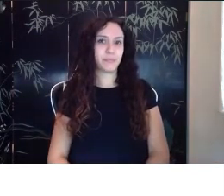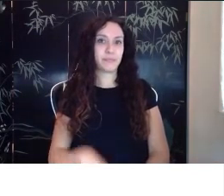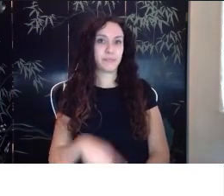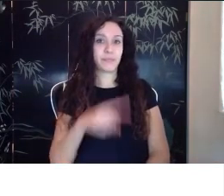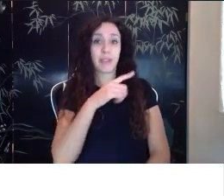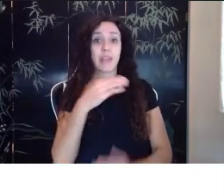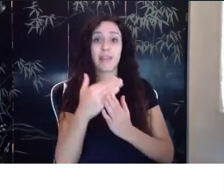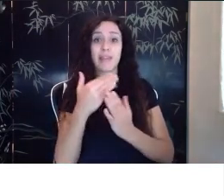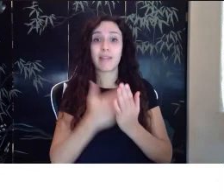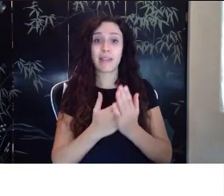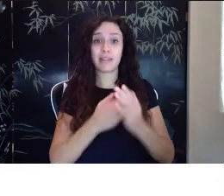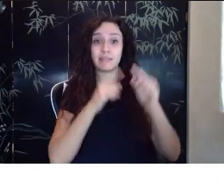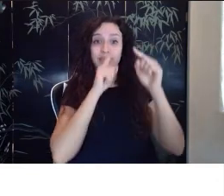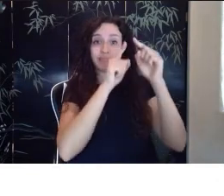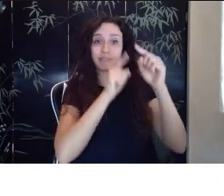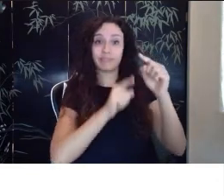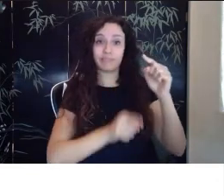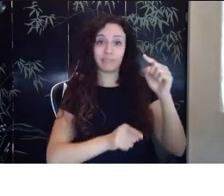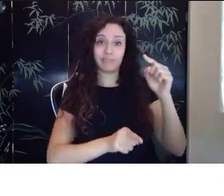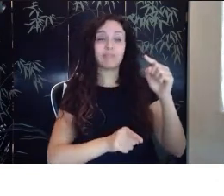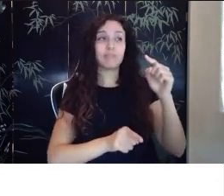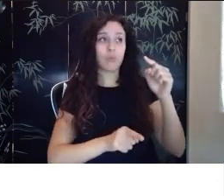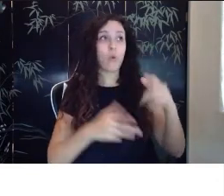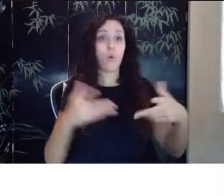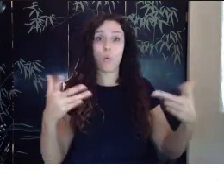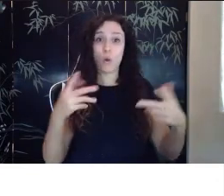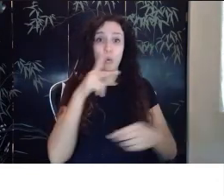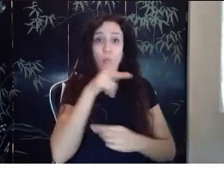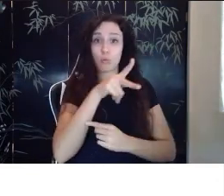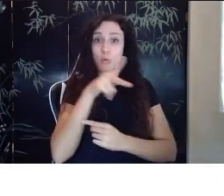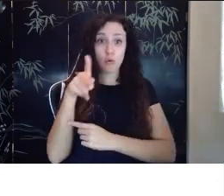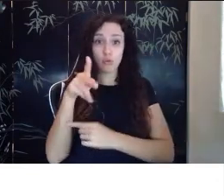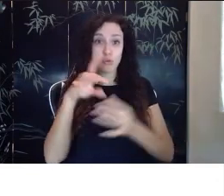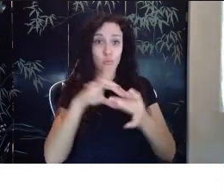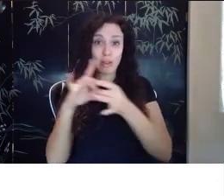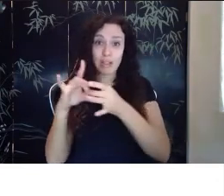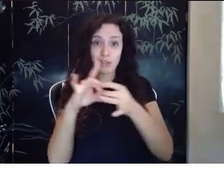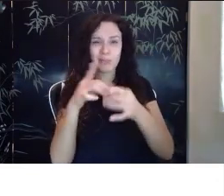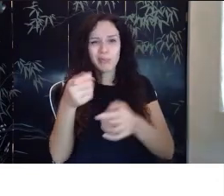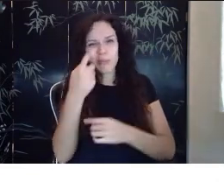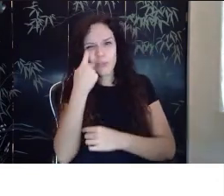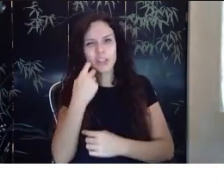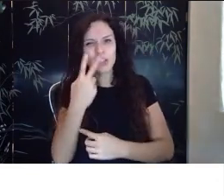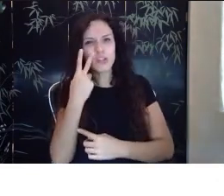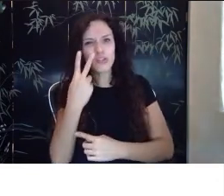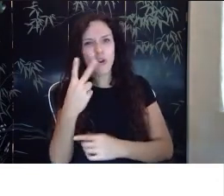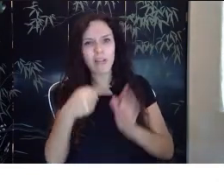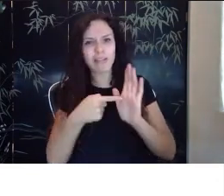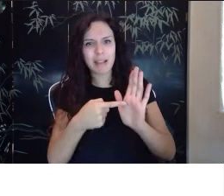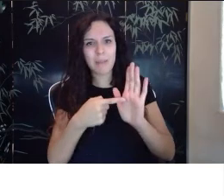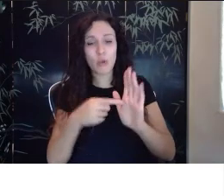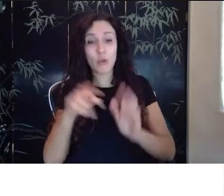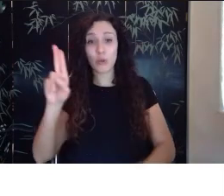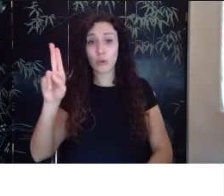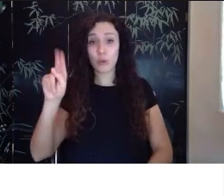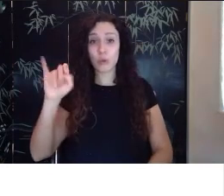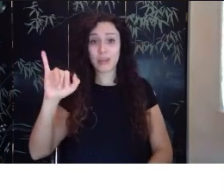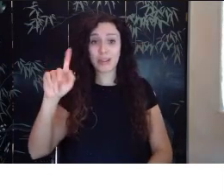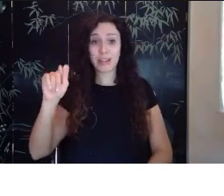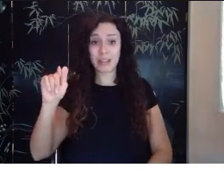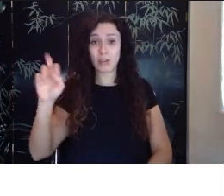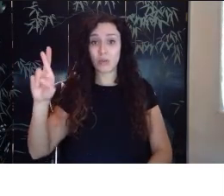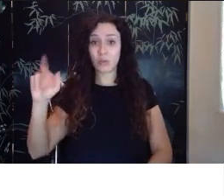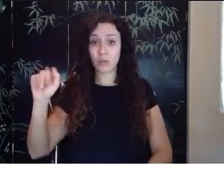let's look back at our lesson outline. What is a proportional relationship? We just saw an example of it where the unit rate